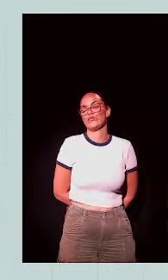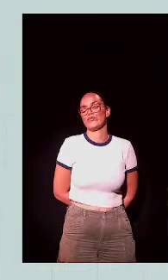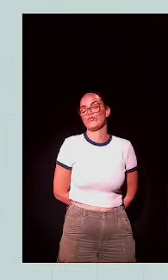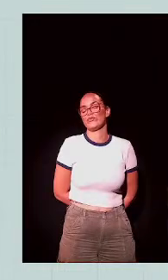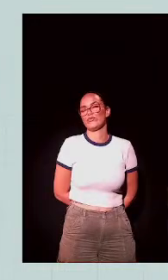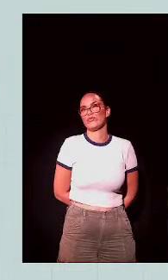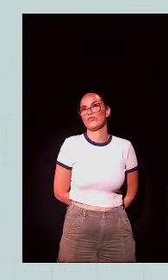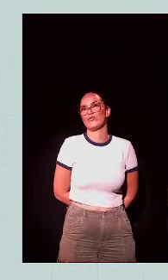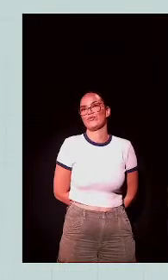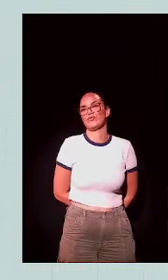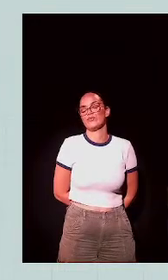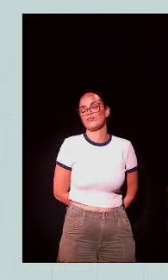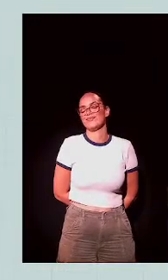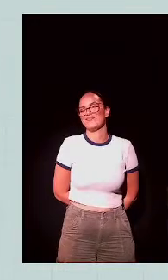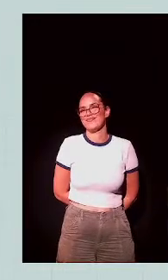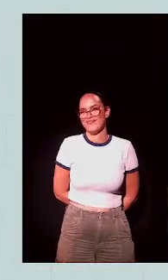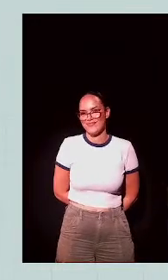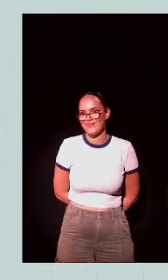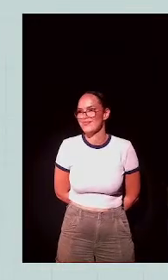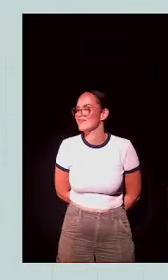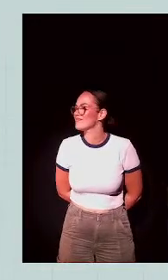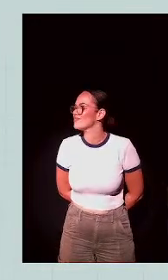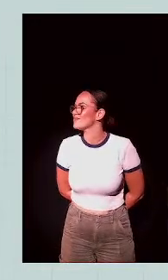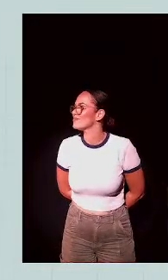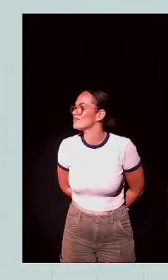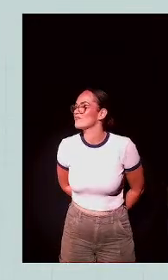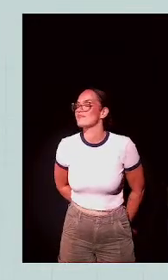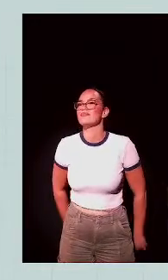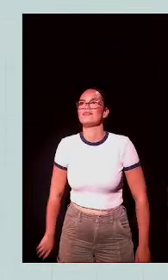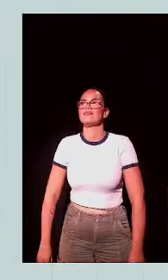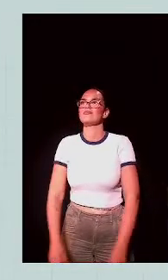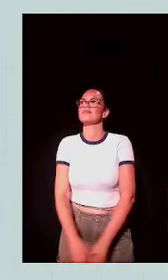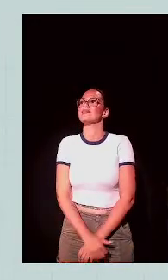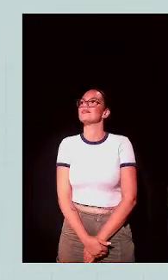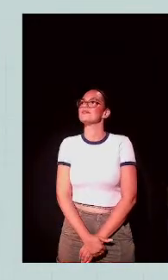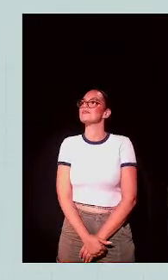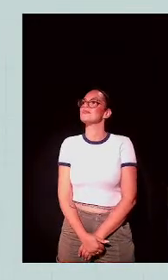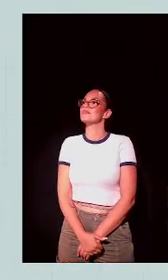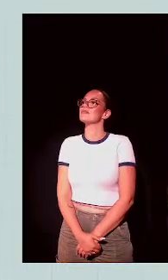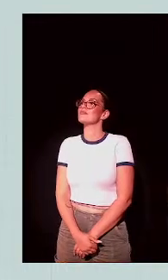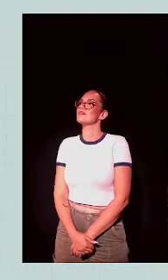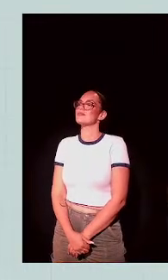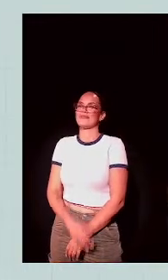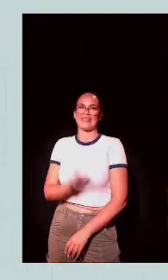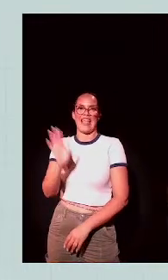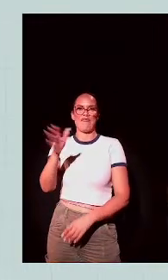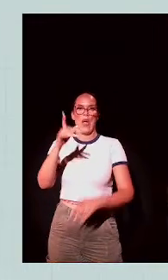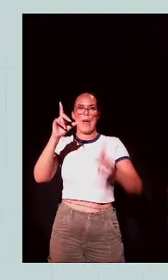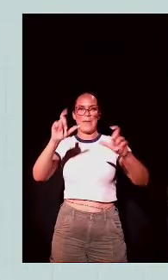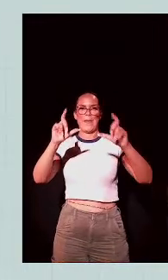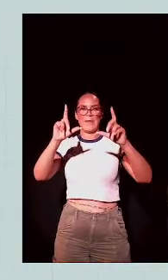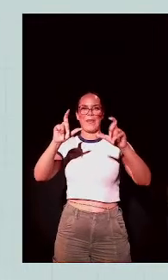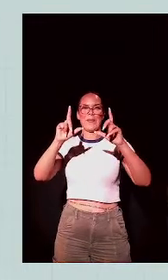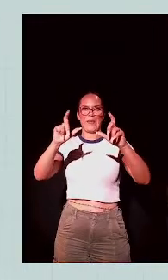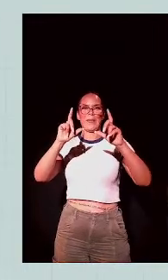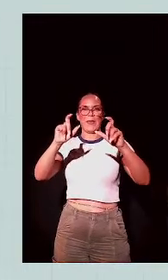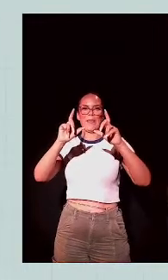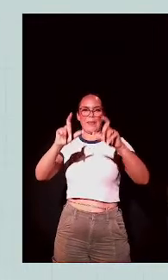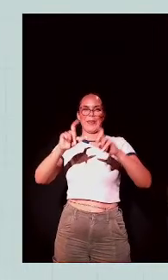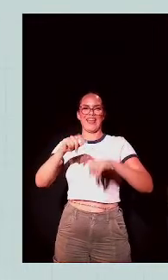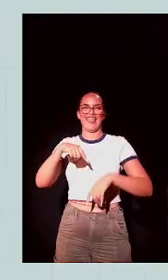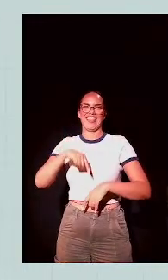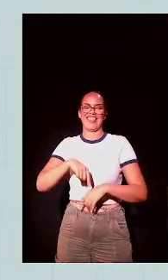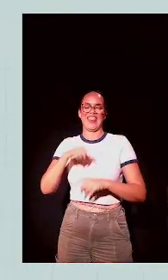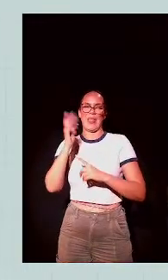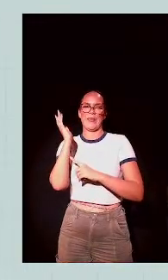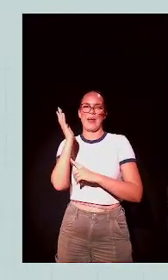There we go. Brilliant. We'll leave it. If you can leave it up there for a few seconds, I guess we could take. Everyone's taking photos. Yeah, it's no problem. I'll let you know when it's. I'll let you know when it's